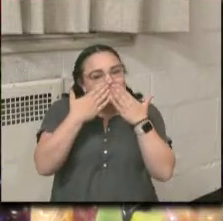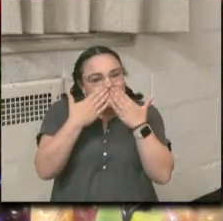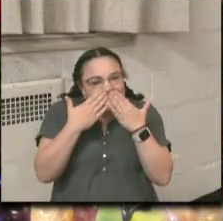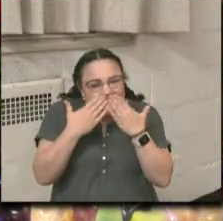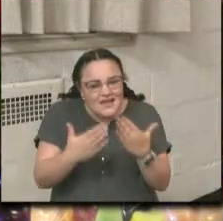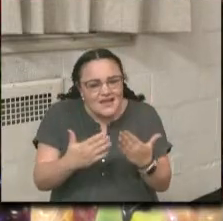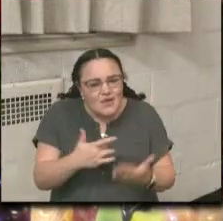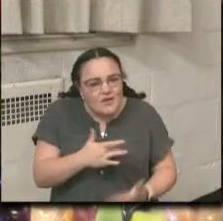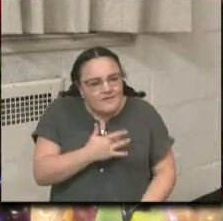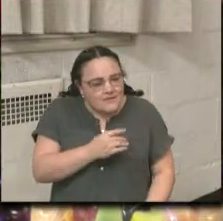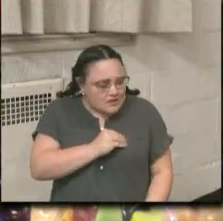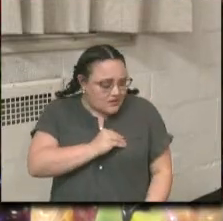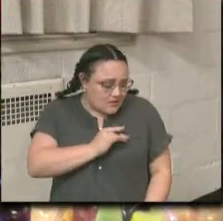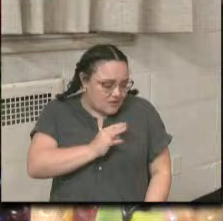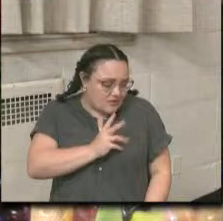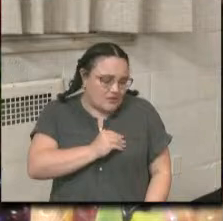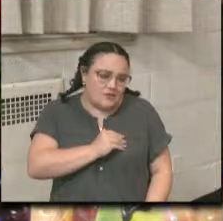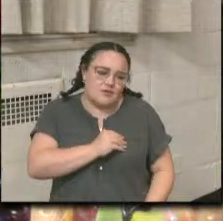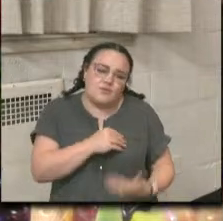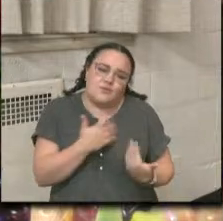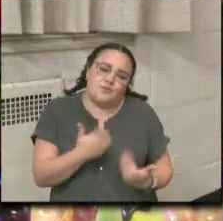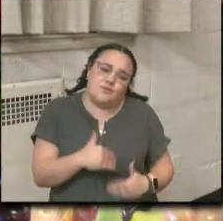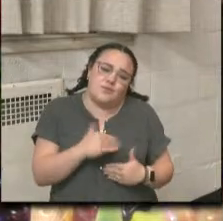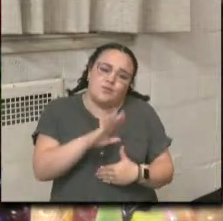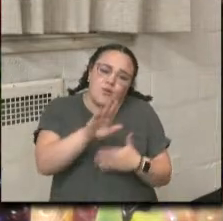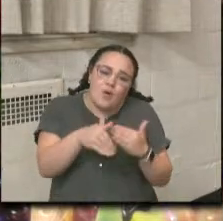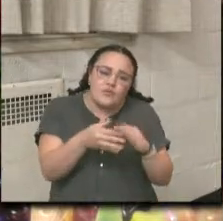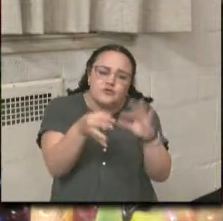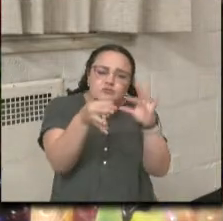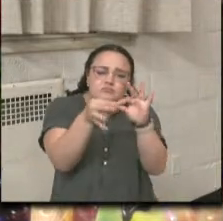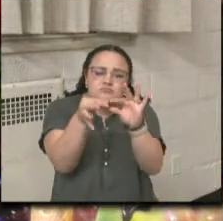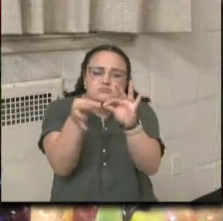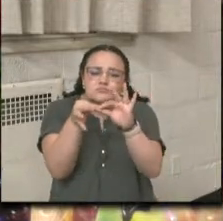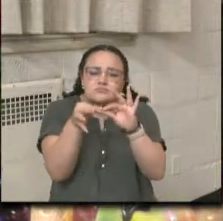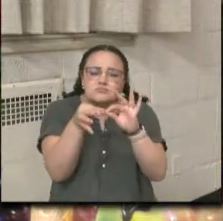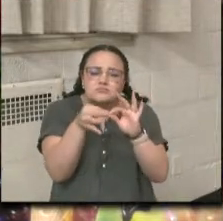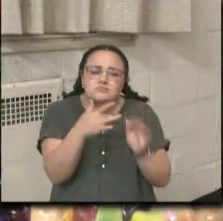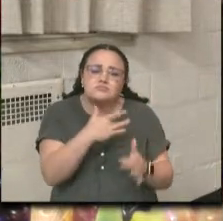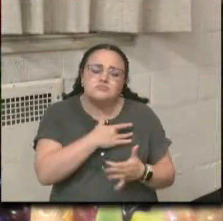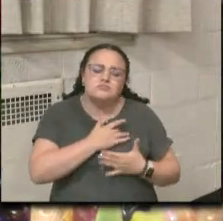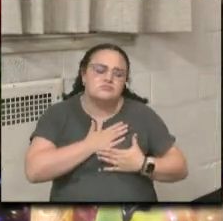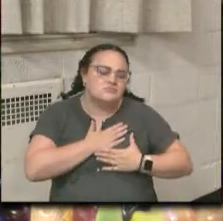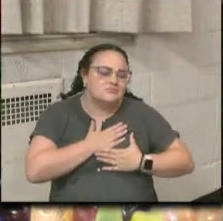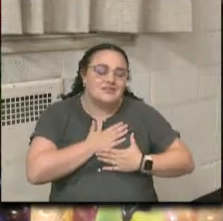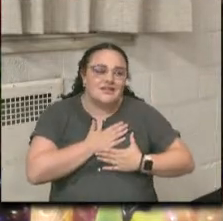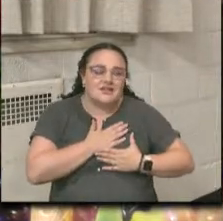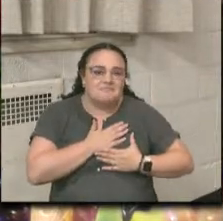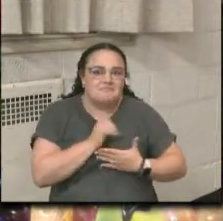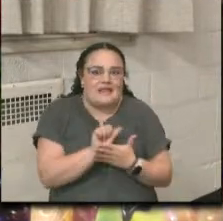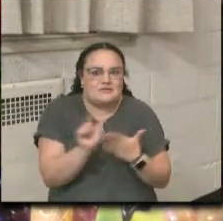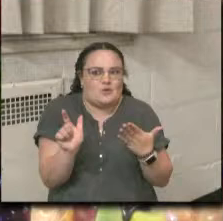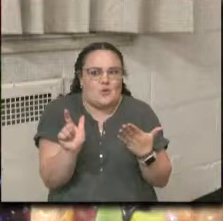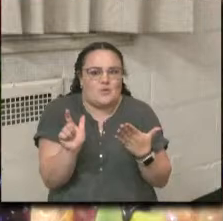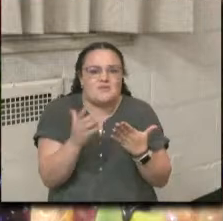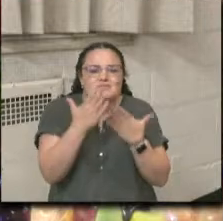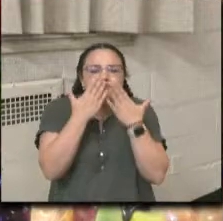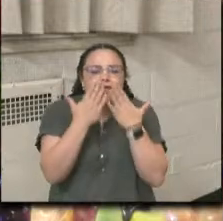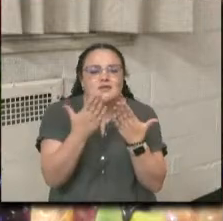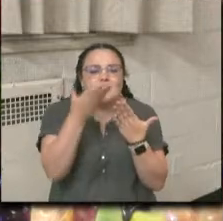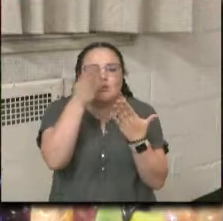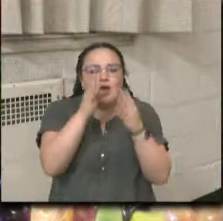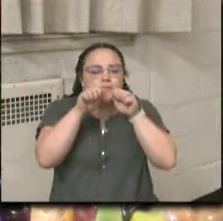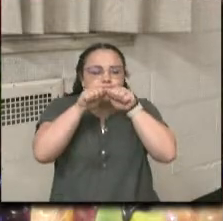by the messages tonight, and thank you. All I can say is thank you and God bless